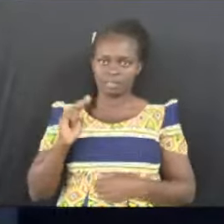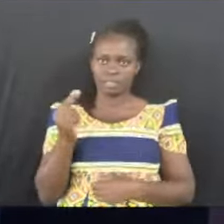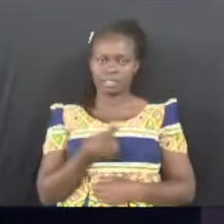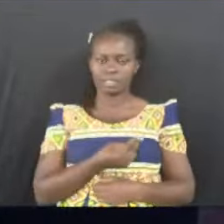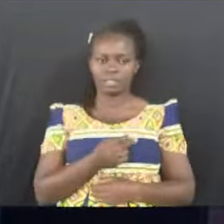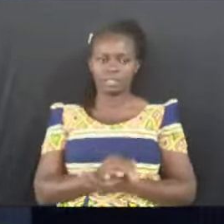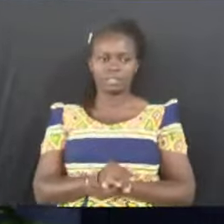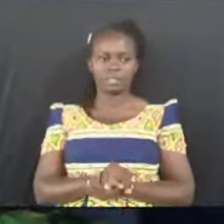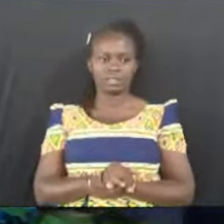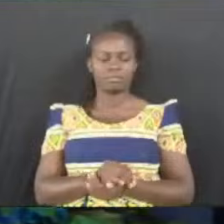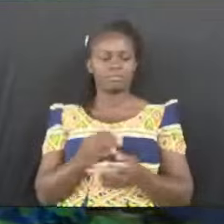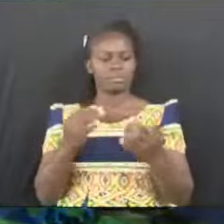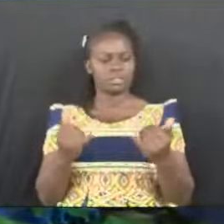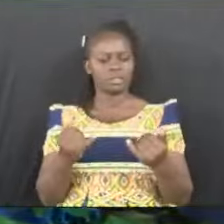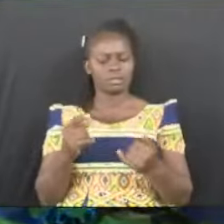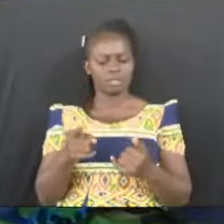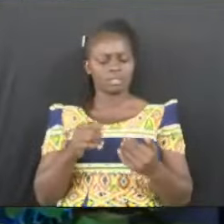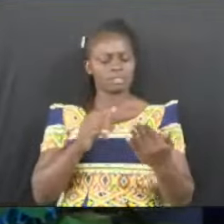Now, that's the whole program.